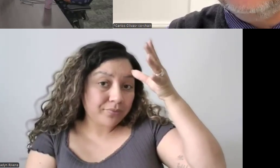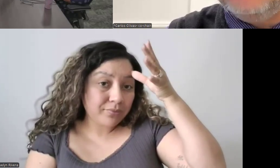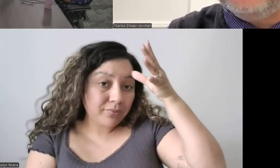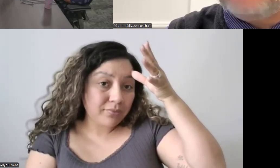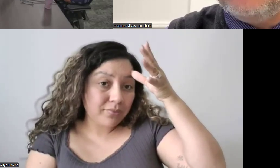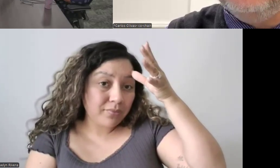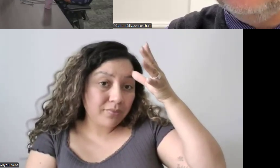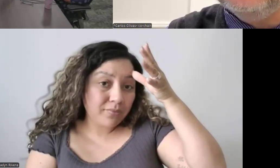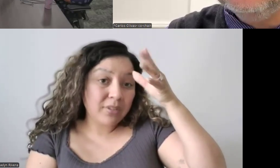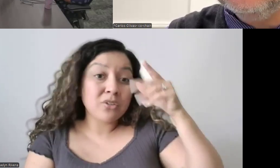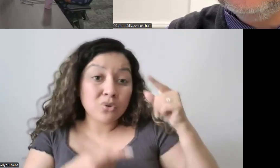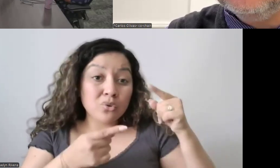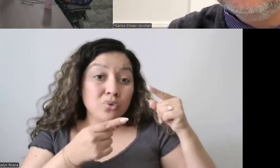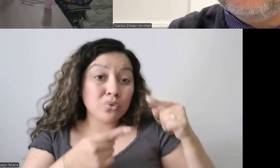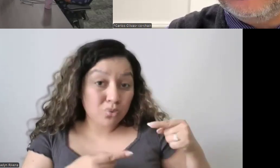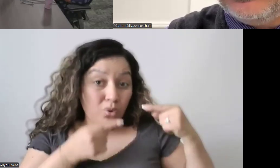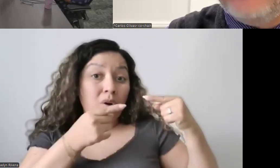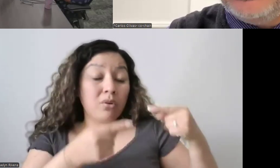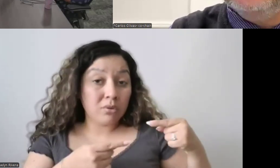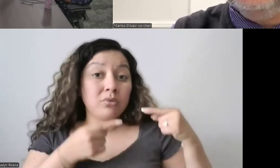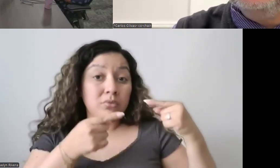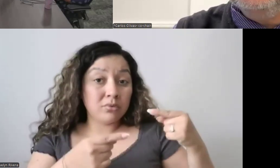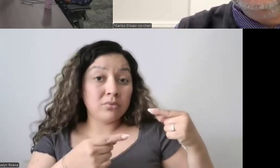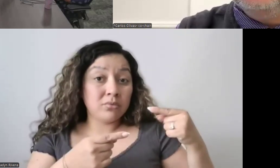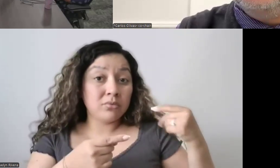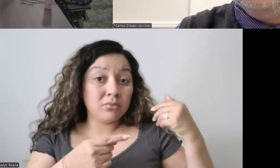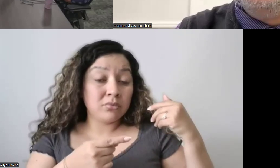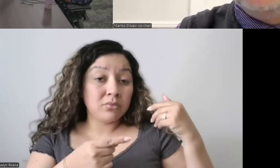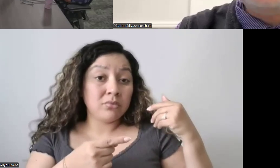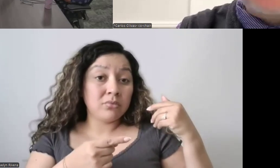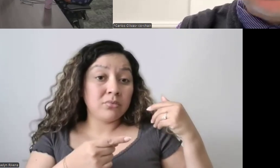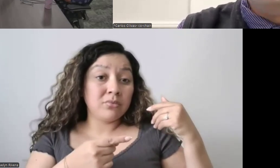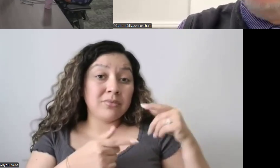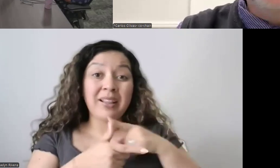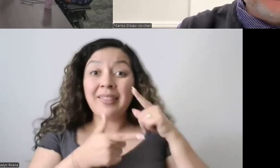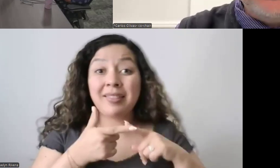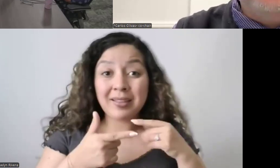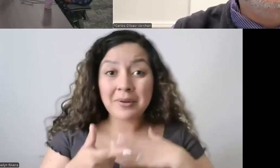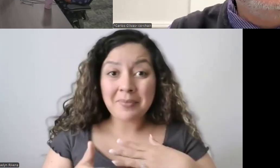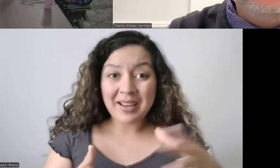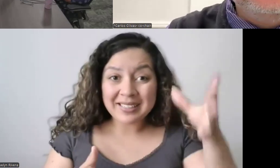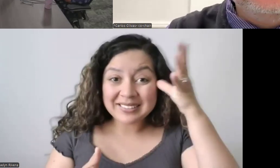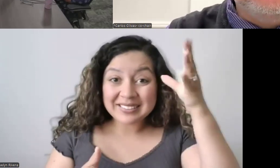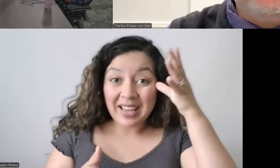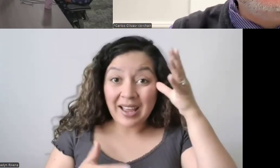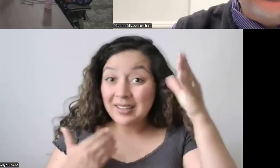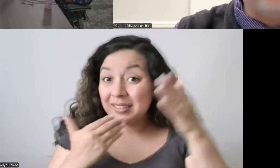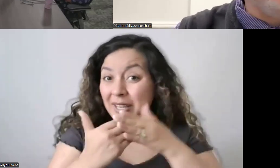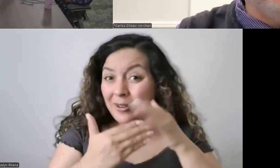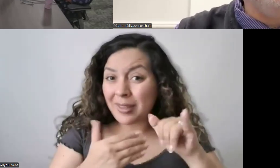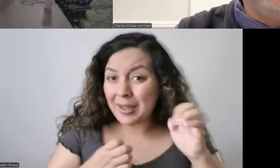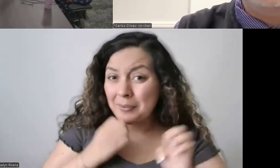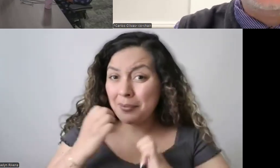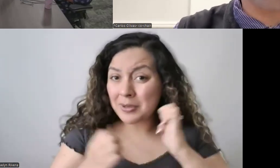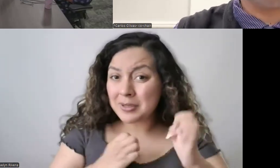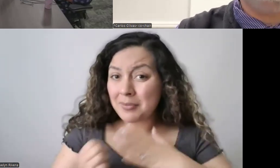It's a struggle. And then my dad mirrors that emotion that I'm